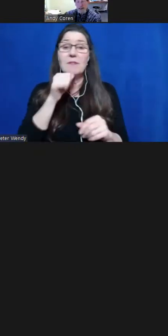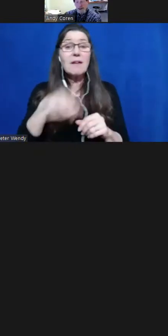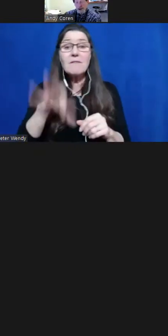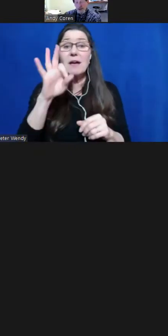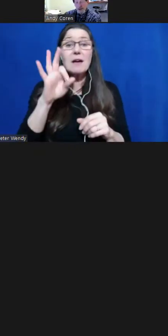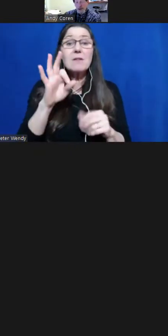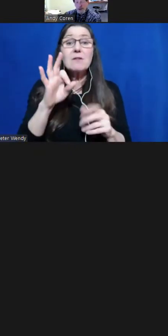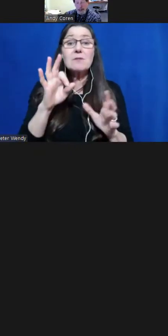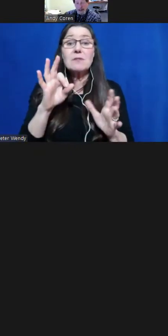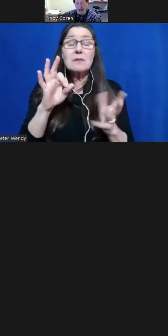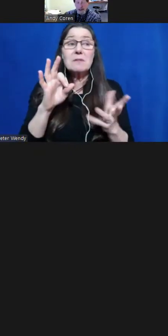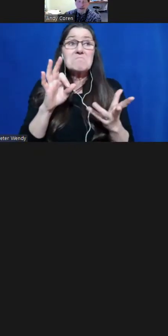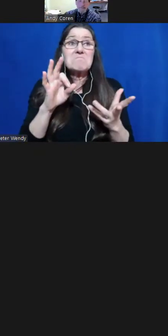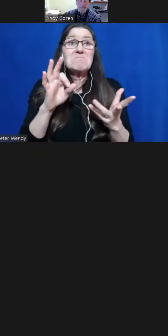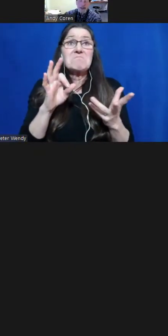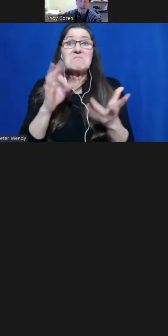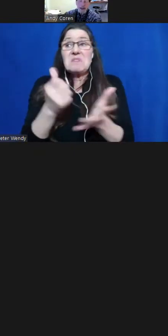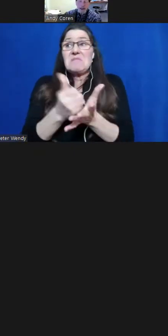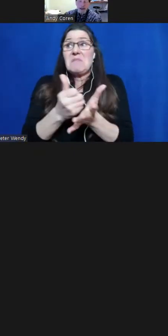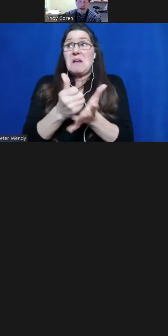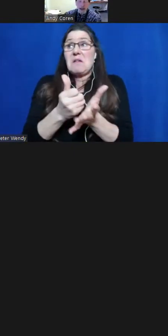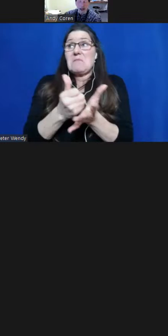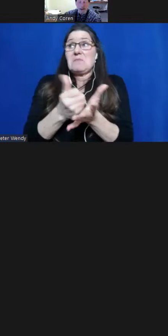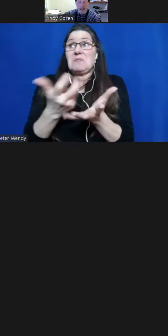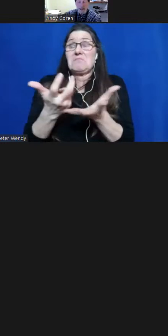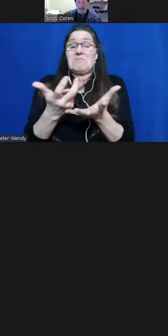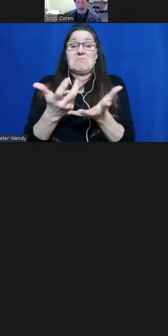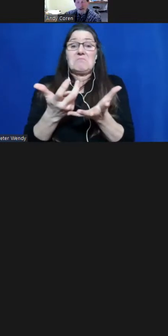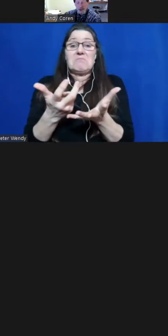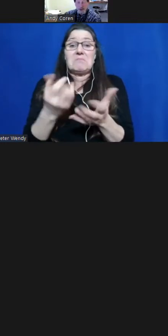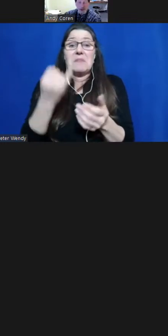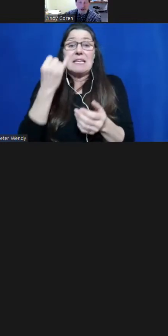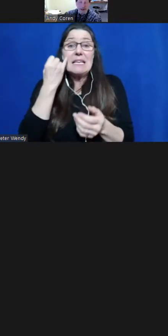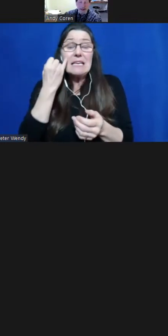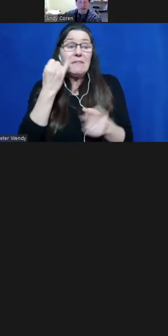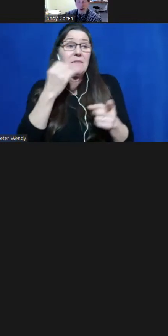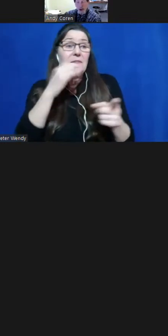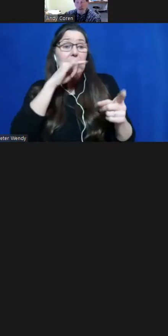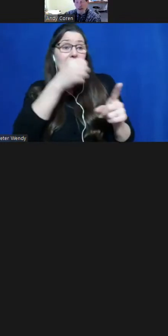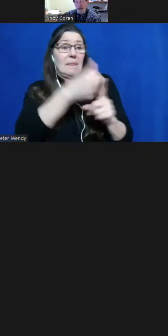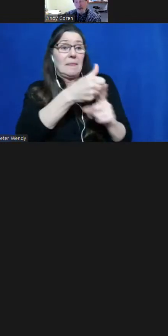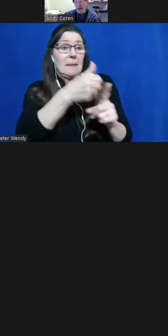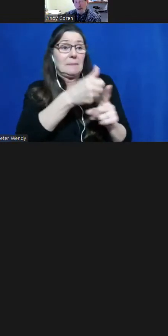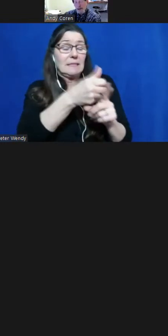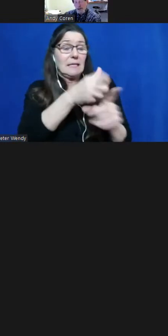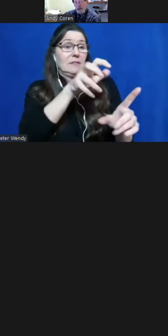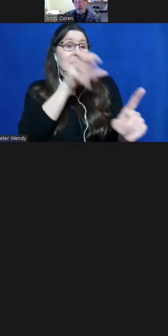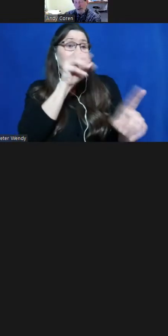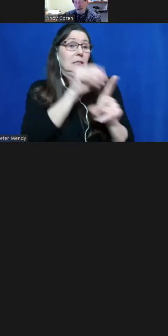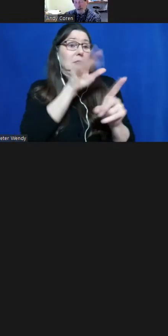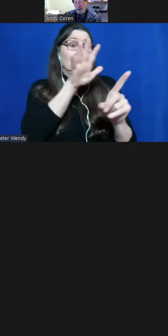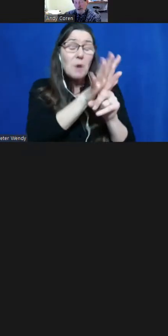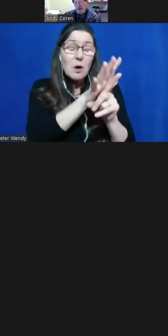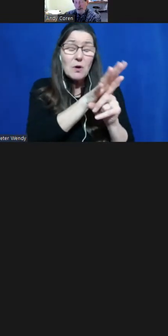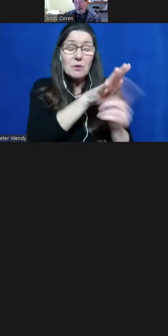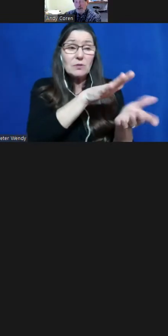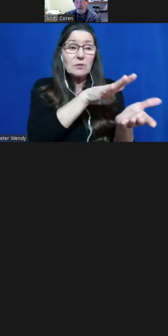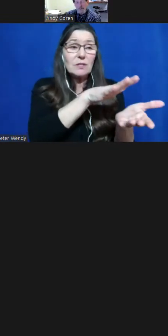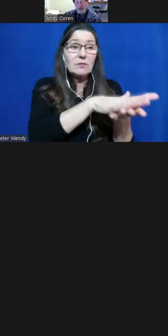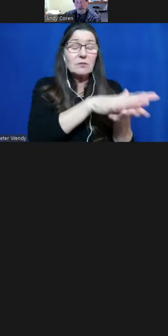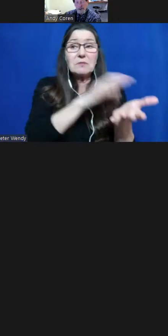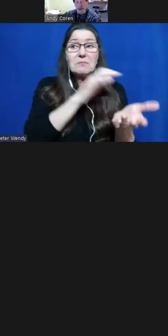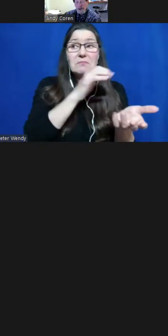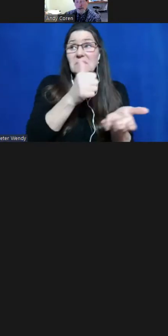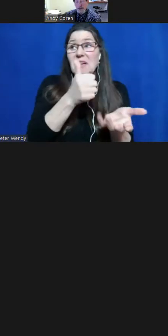send children who get their contact in the schools to send them home. So that's